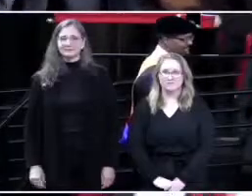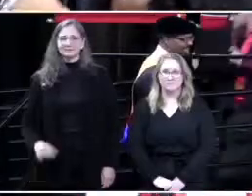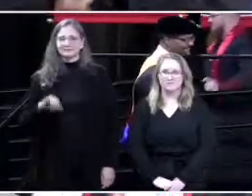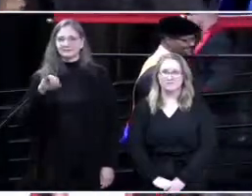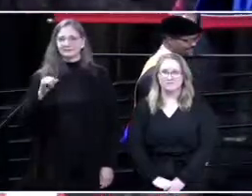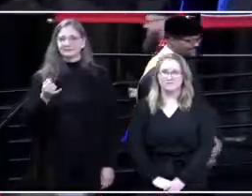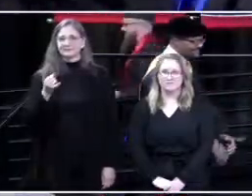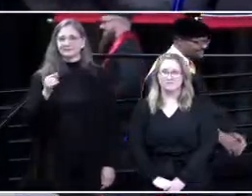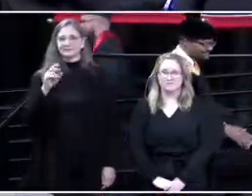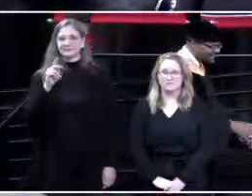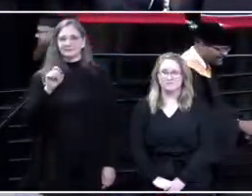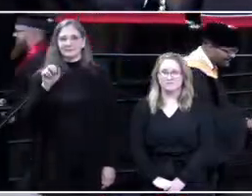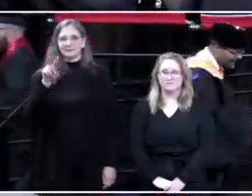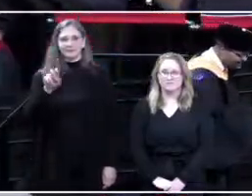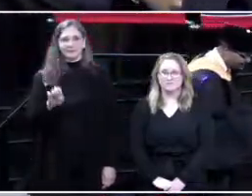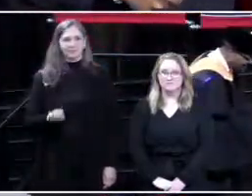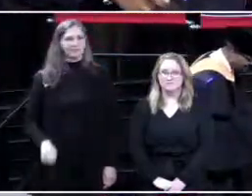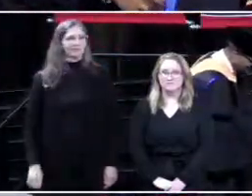Janelle Marinville.